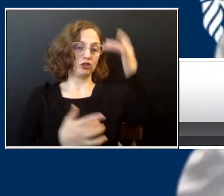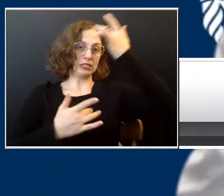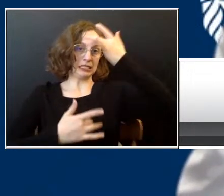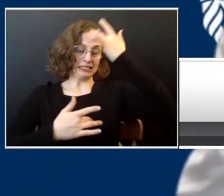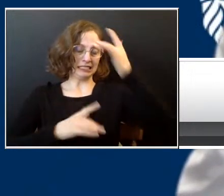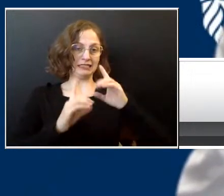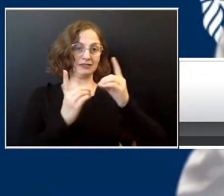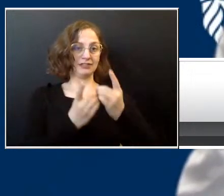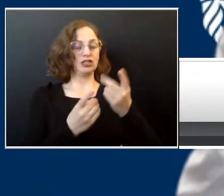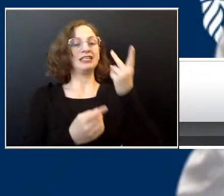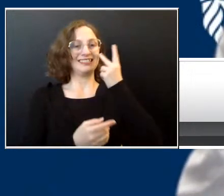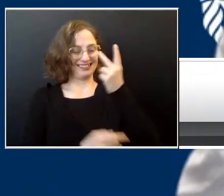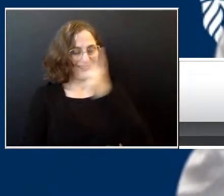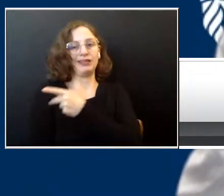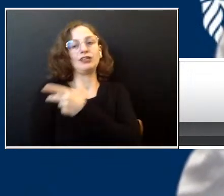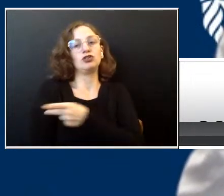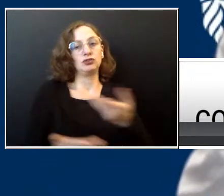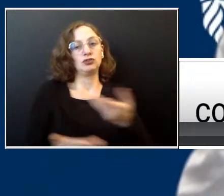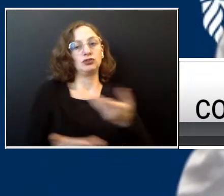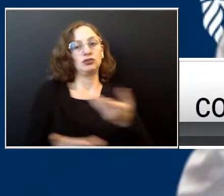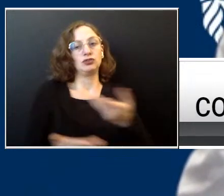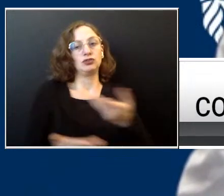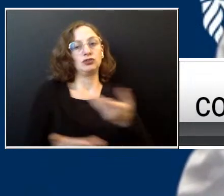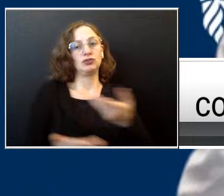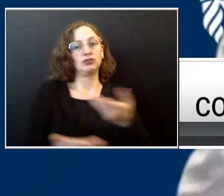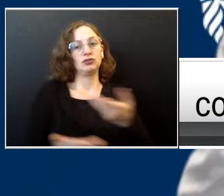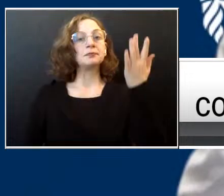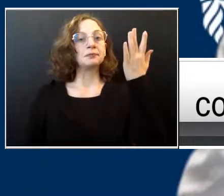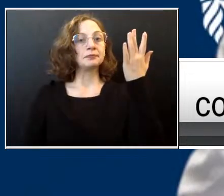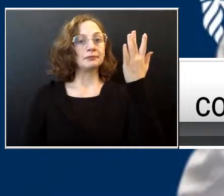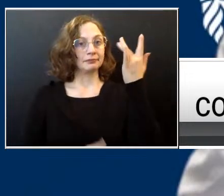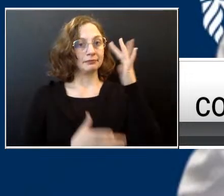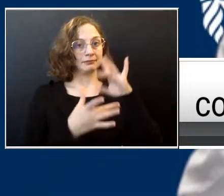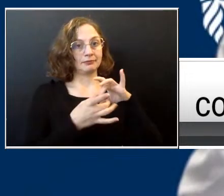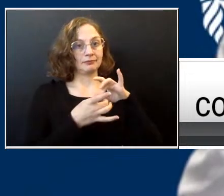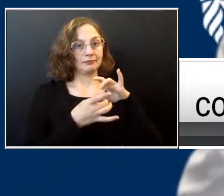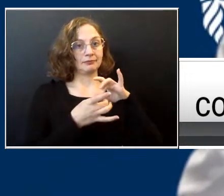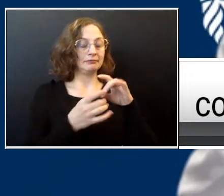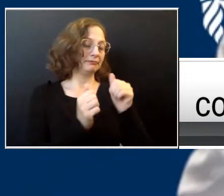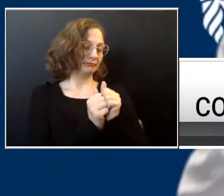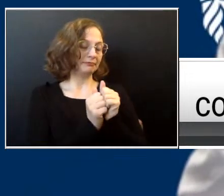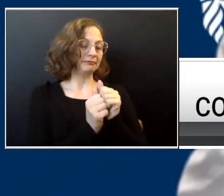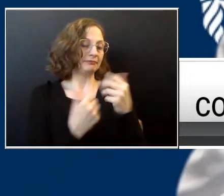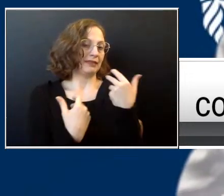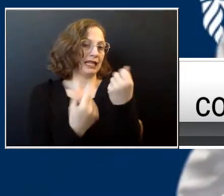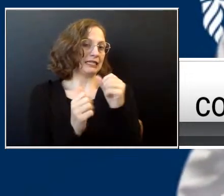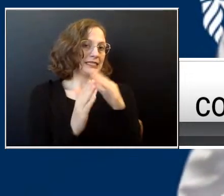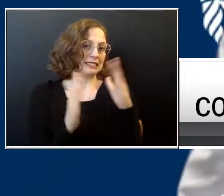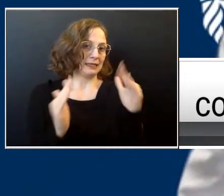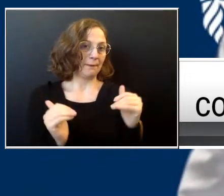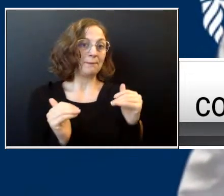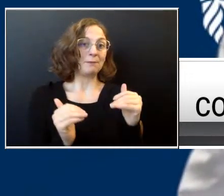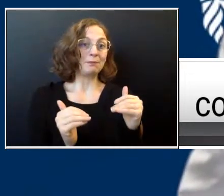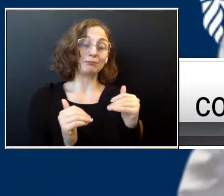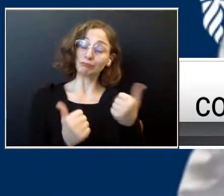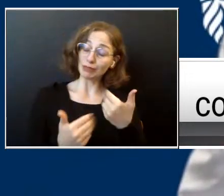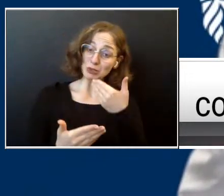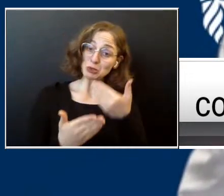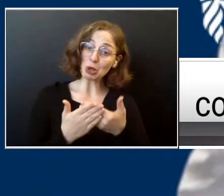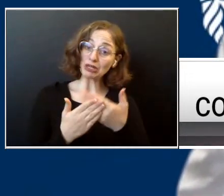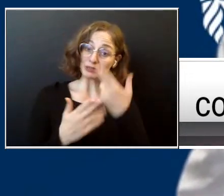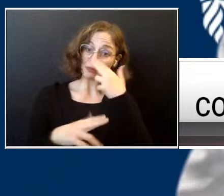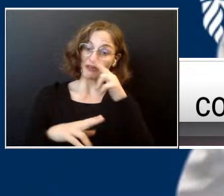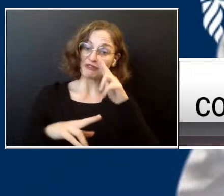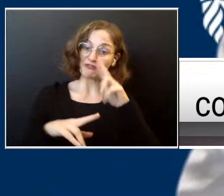patients out here because of the affiliation with the health system, and it's really good. It's been fun. I was out here a few weeks